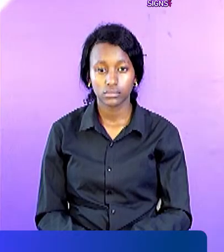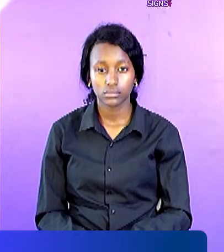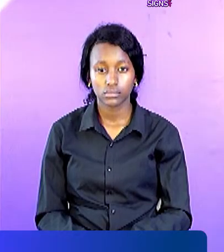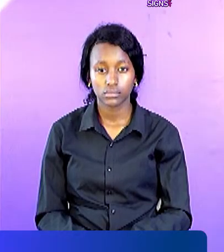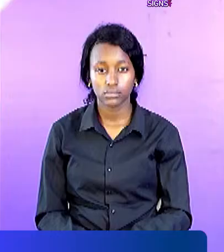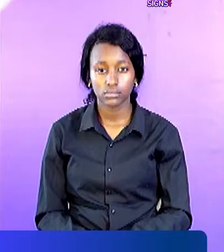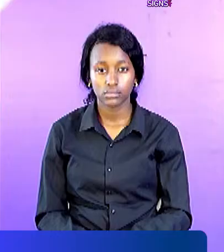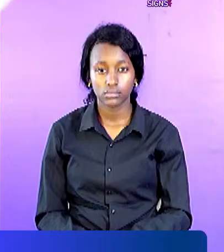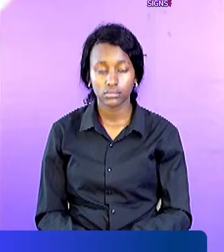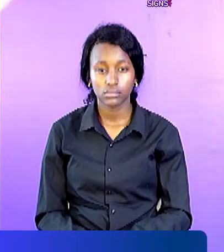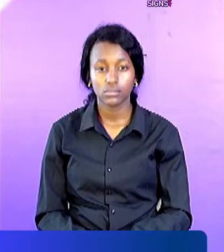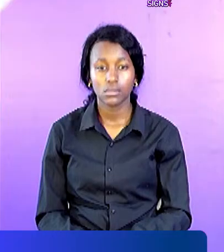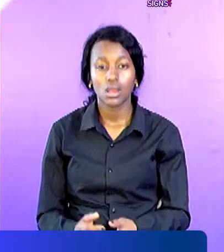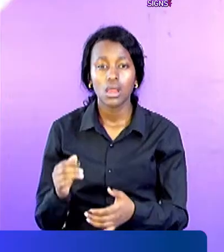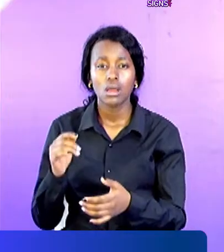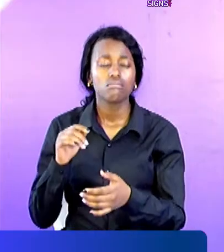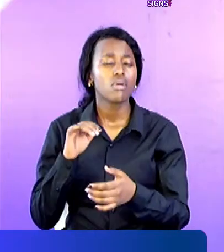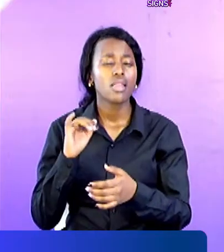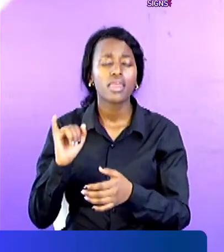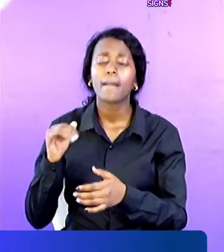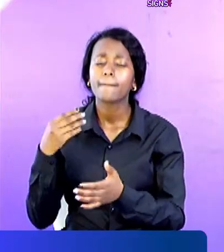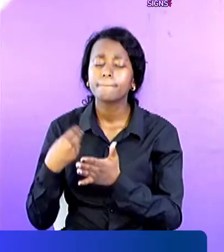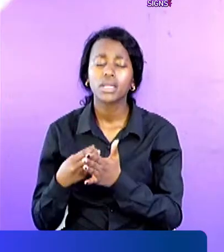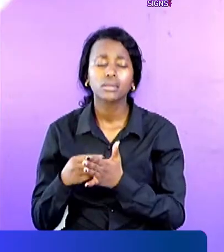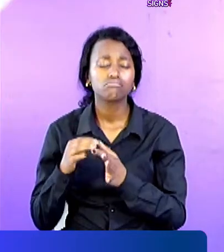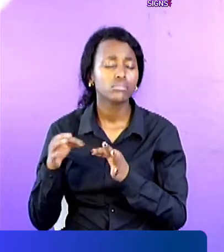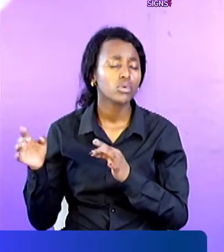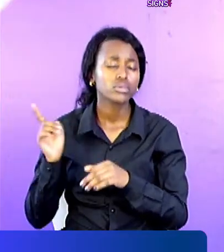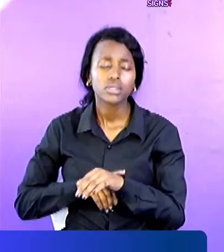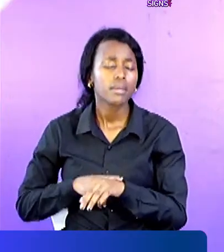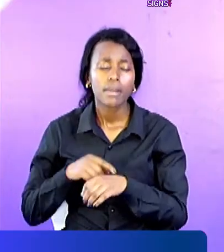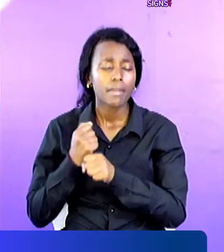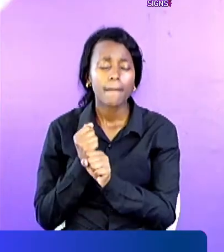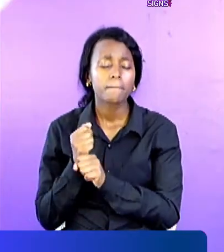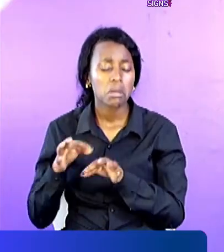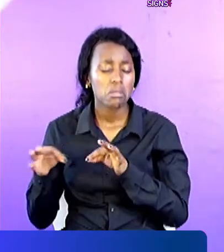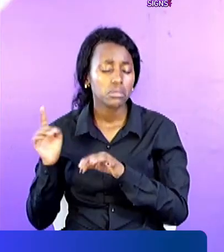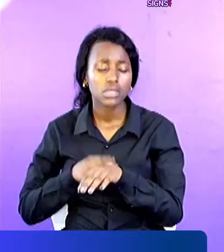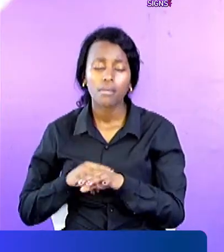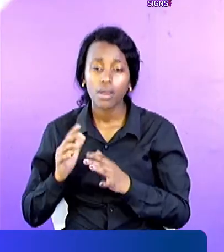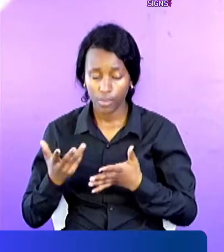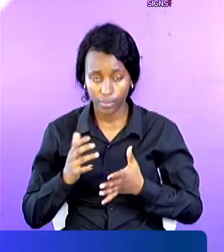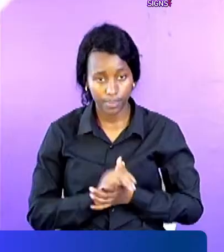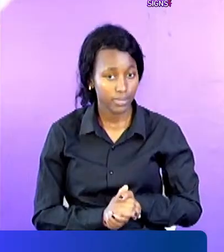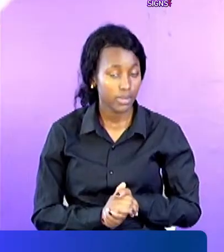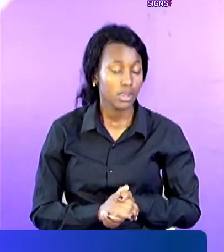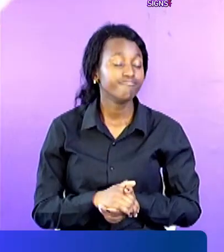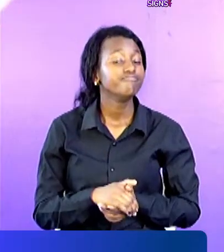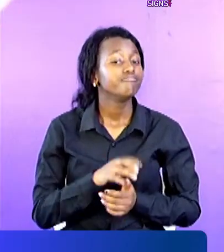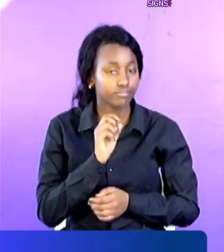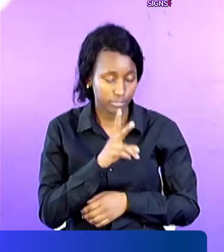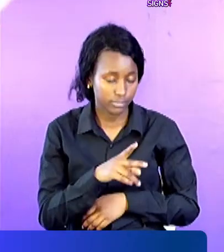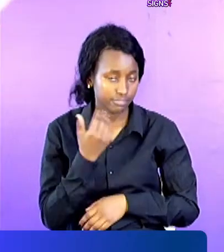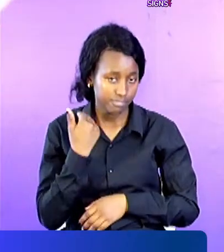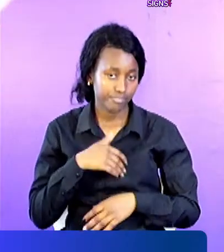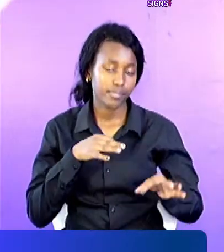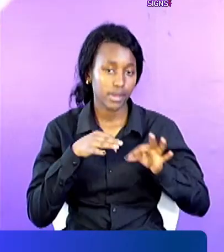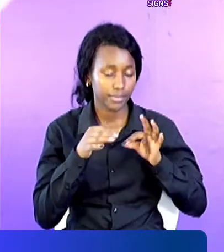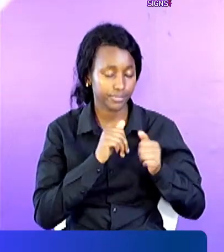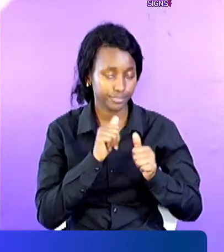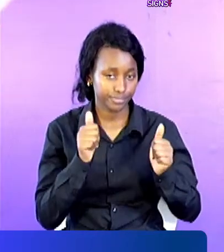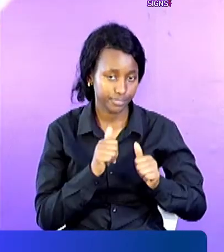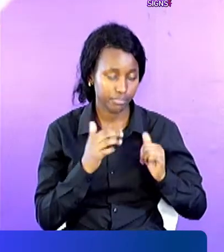what makes the income predictable? Yes. So let's put it into perspective. So let's assume you want to buy a treasury